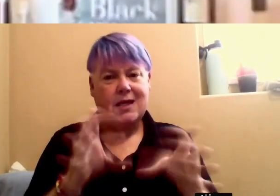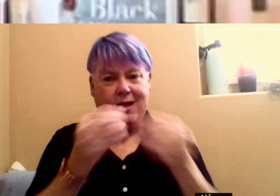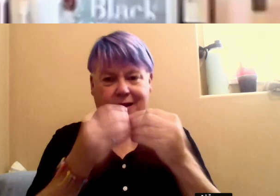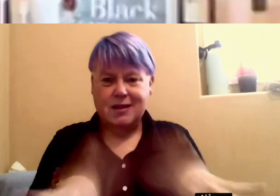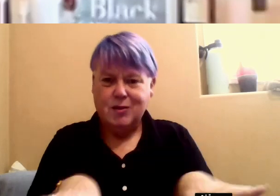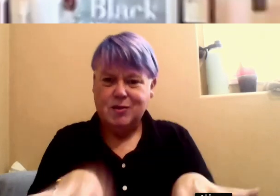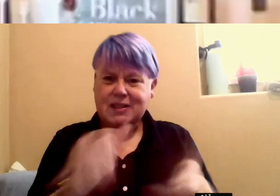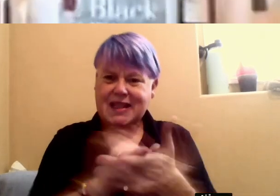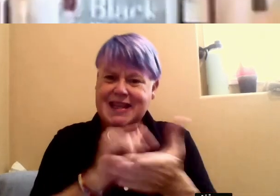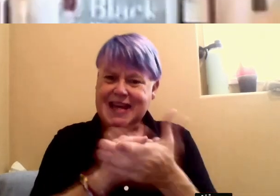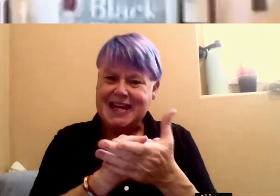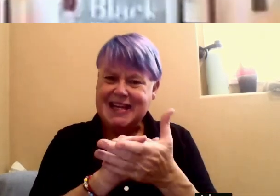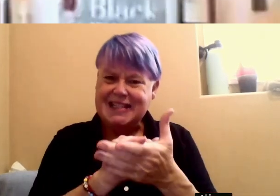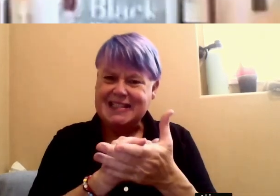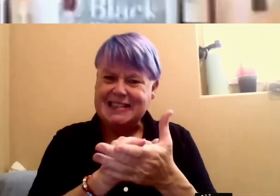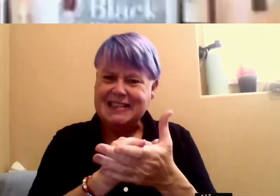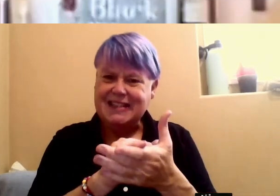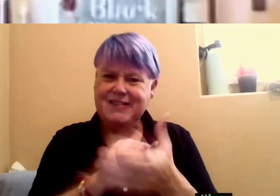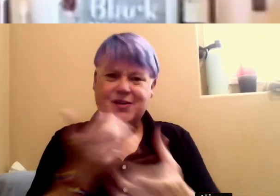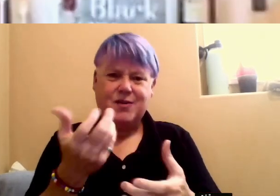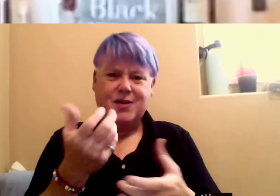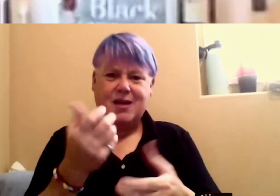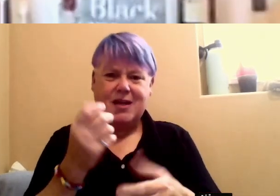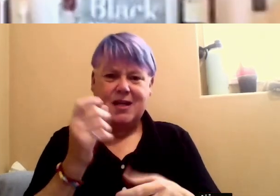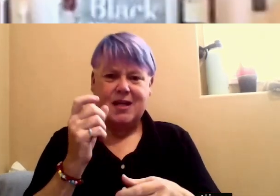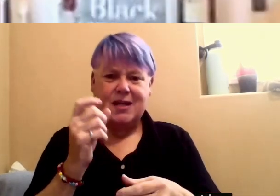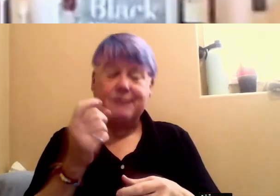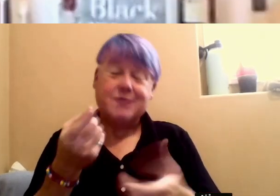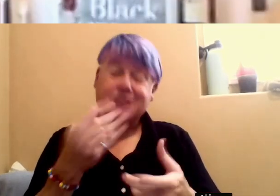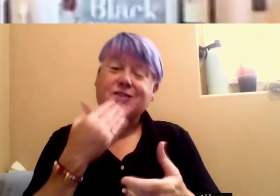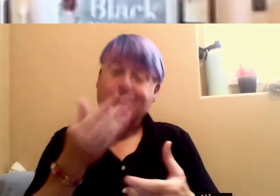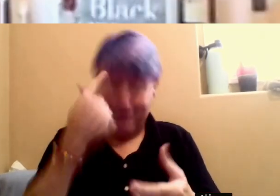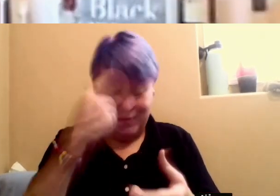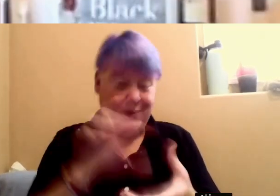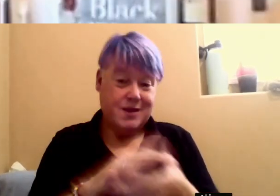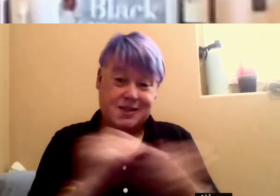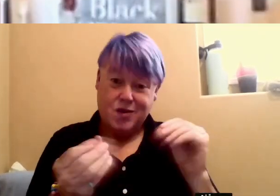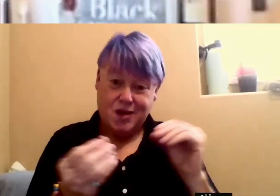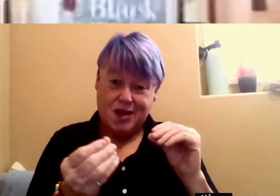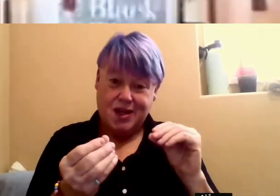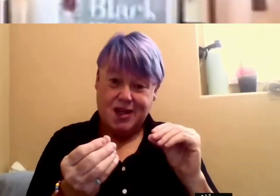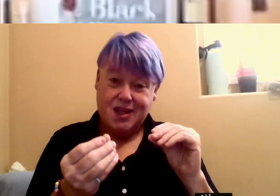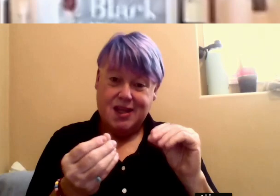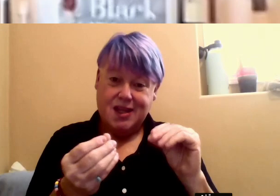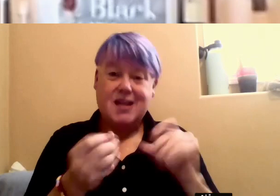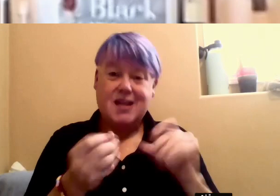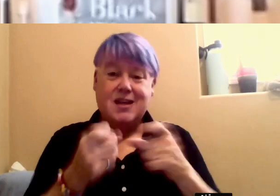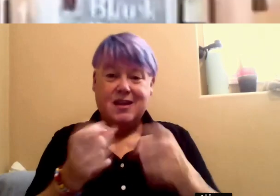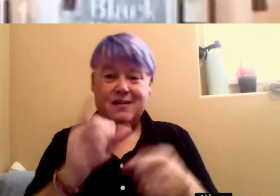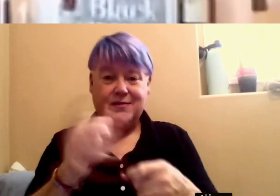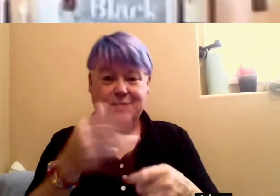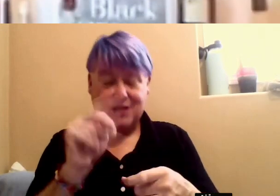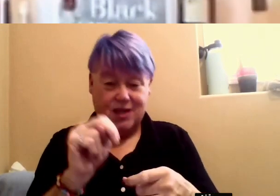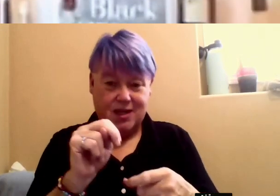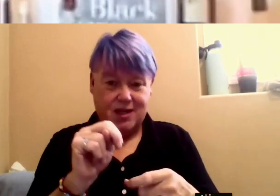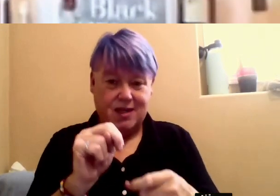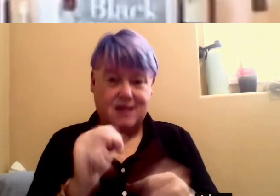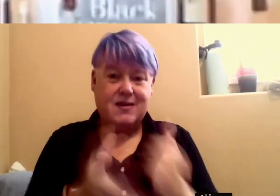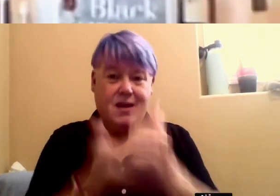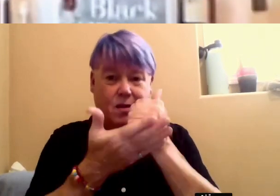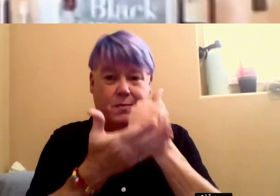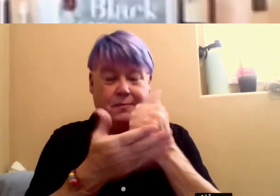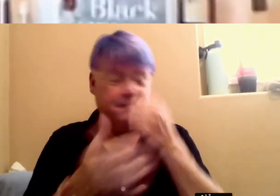I think, in a way. Like, even though I think it served the story well, and Jim and Den over at HarperCollins are really incredible